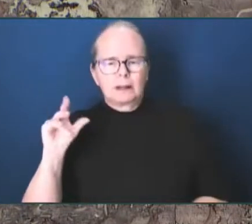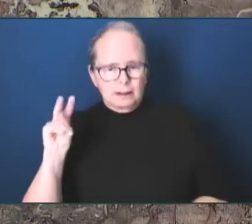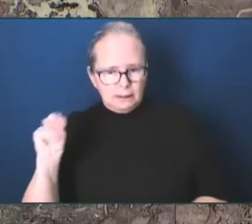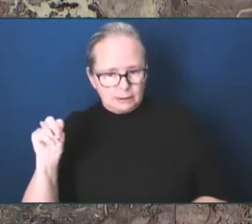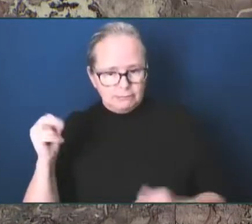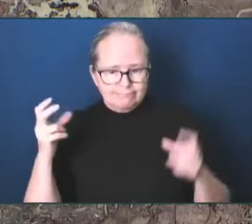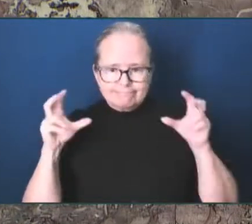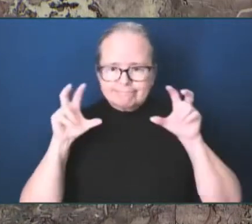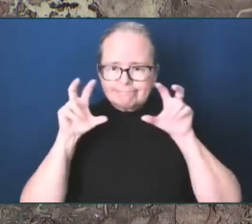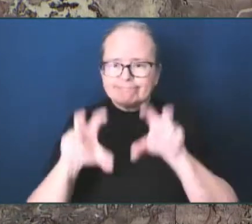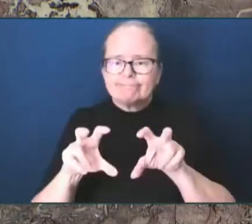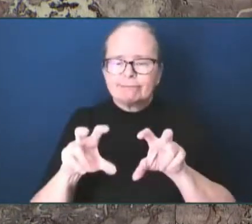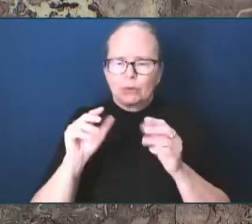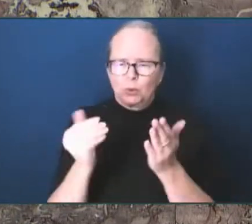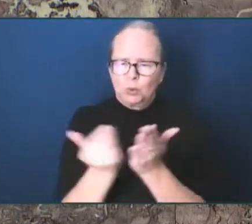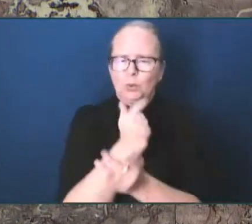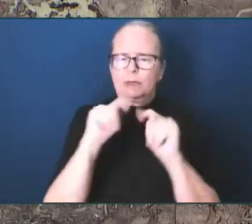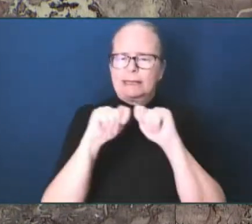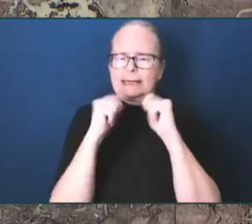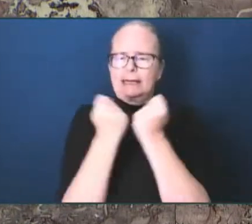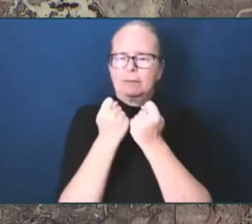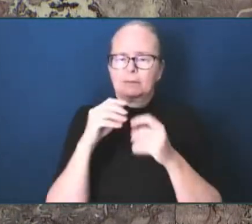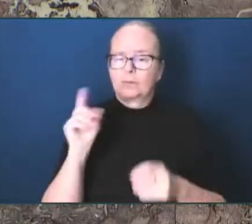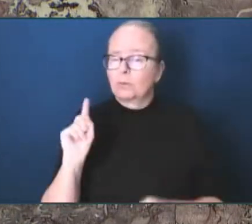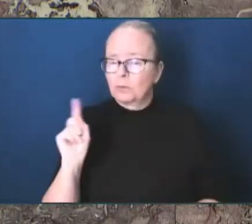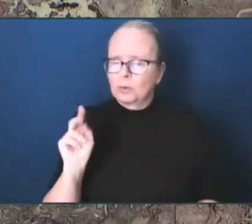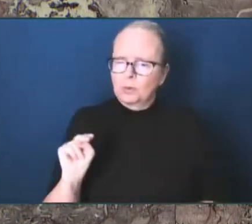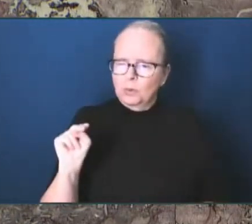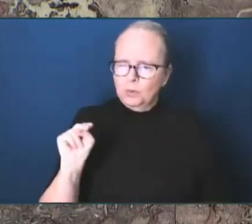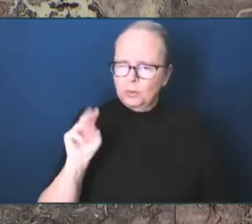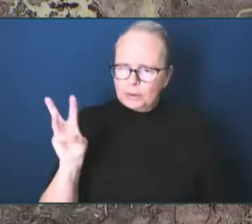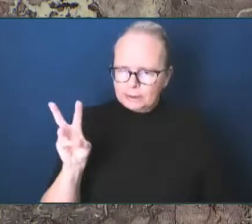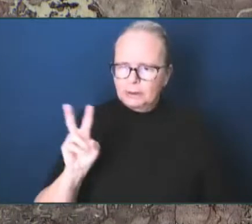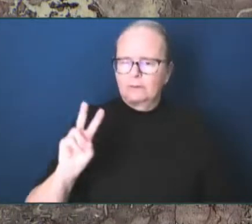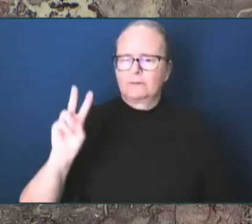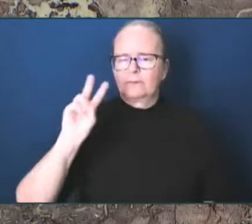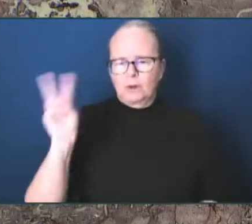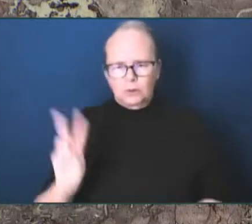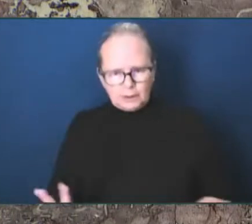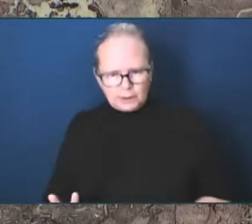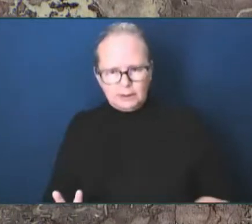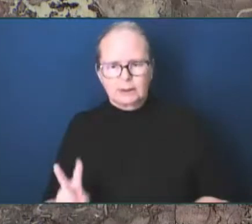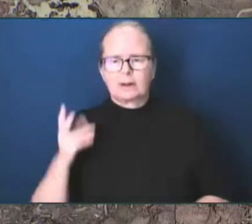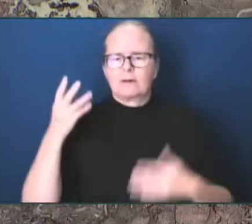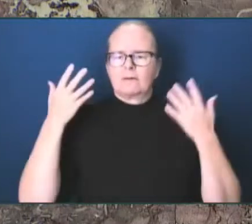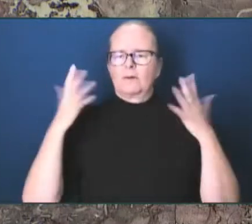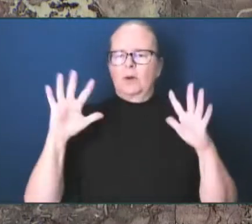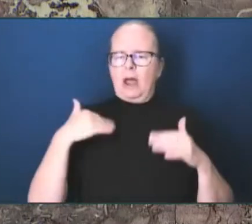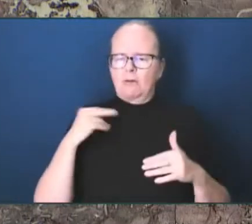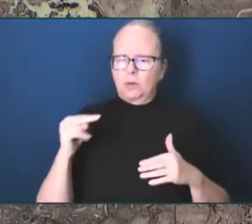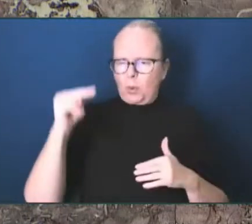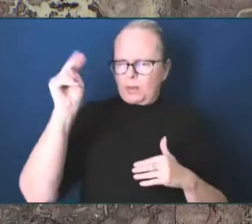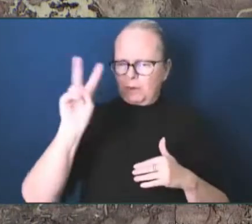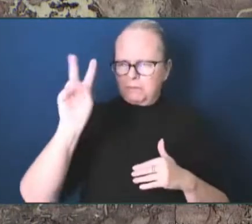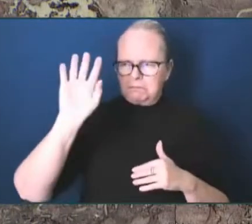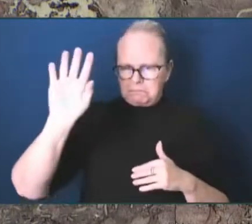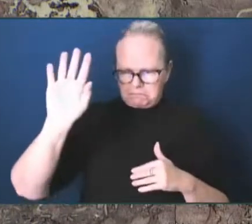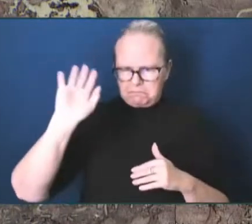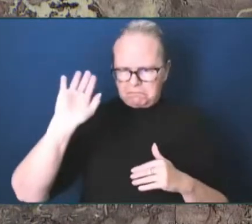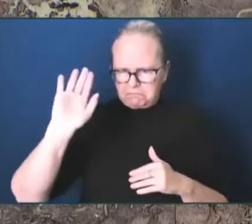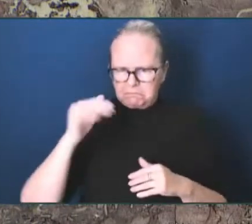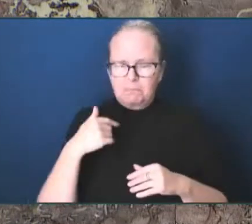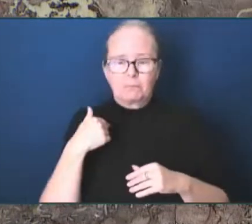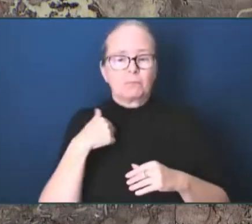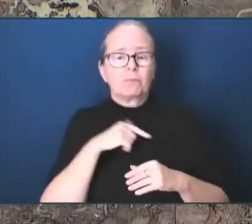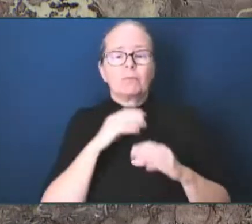in New West and in Victoria to add to the North Shore program. They are mobile teams that de-escalate